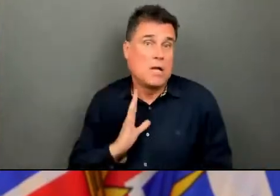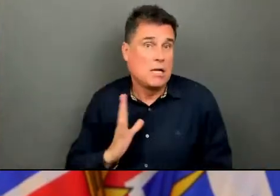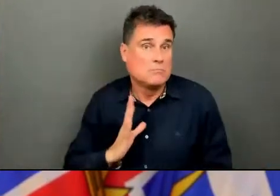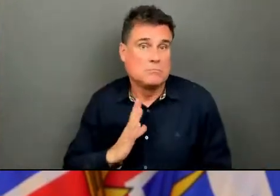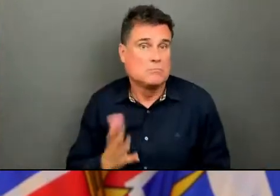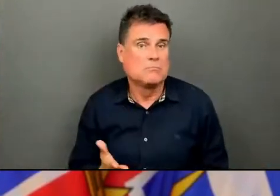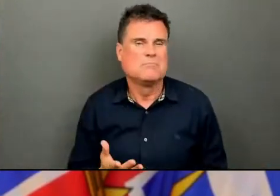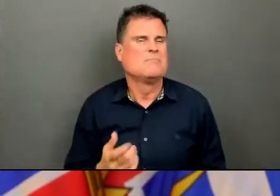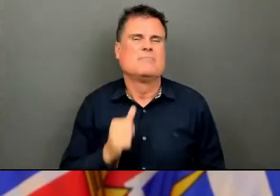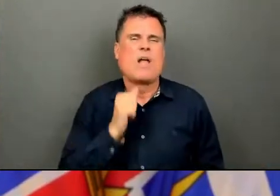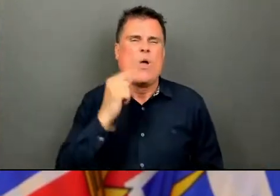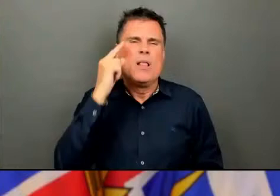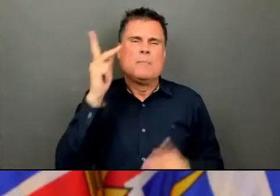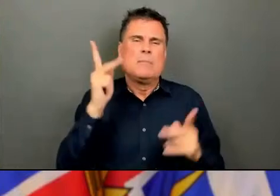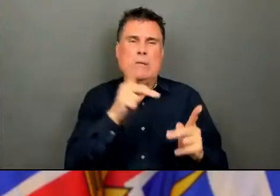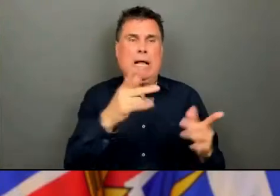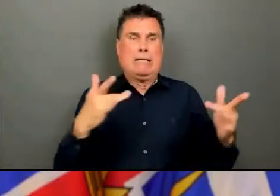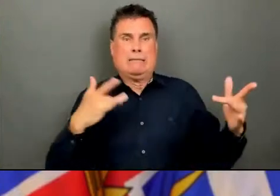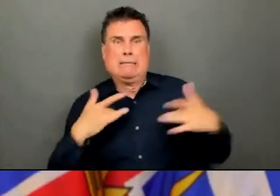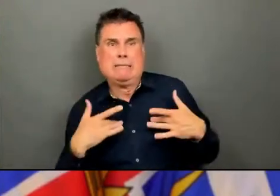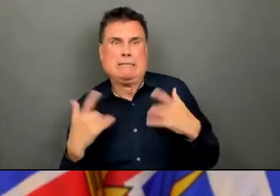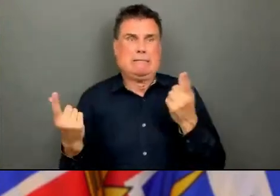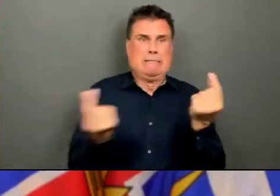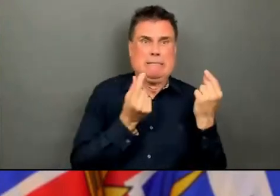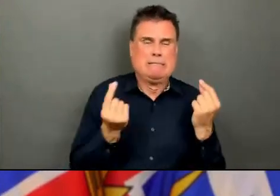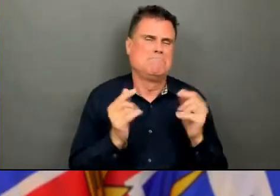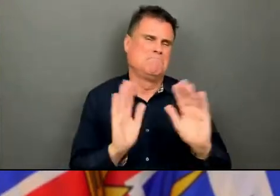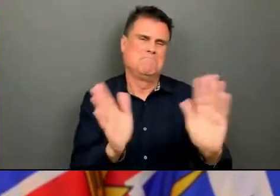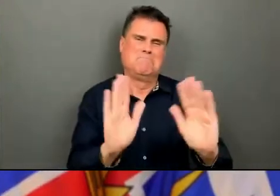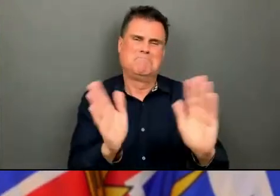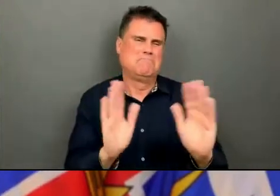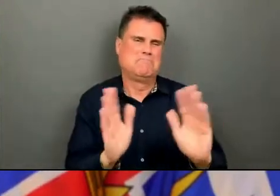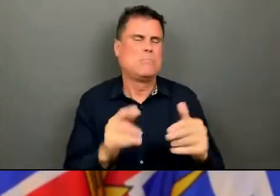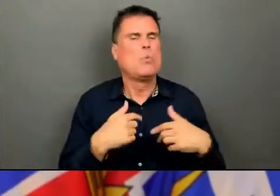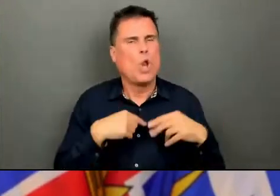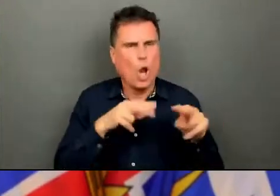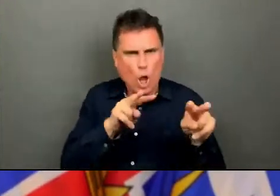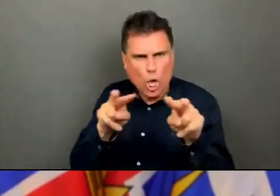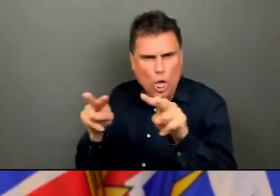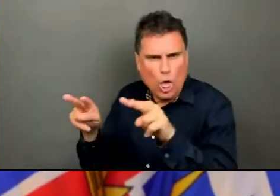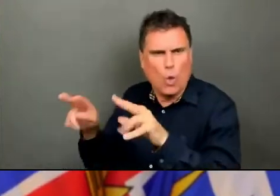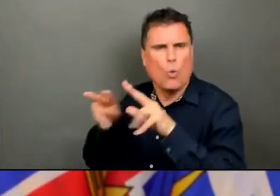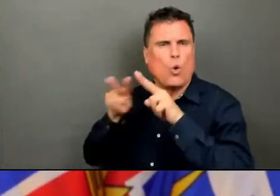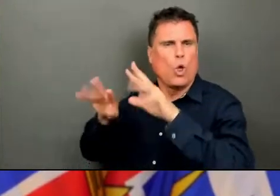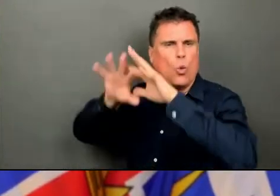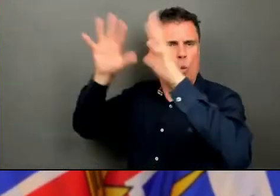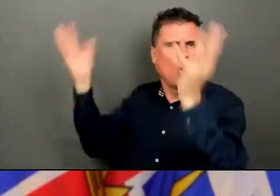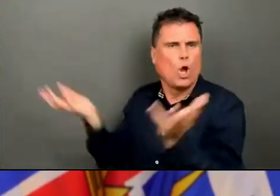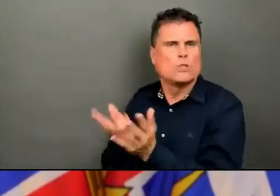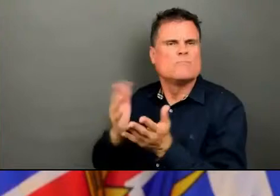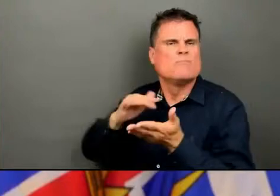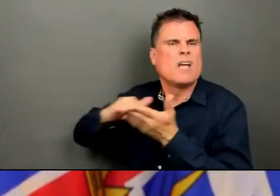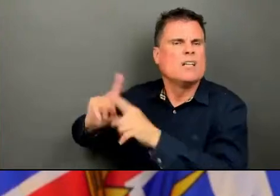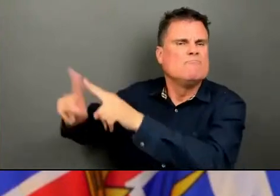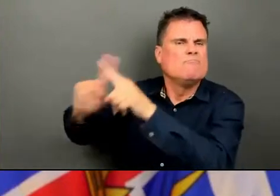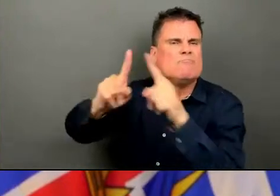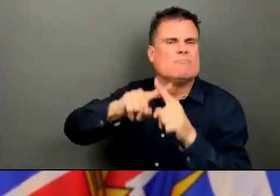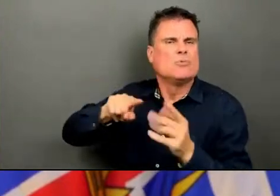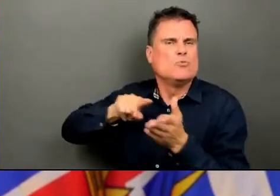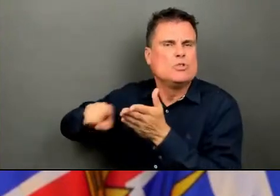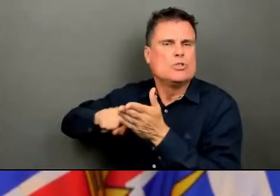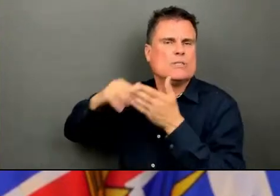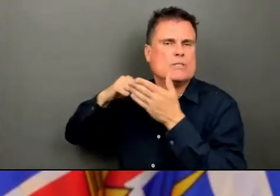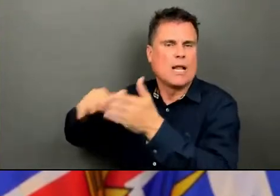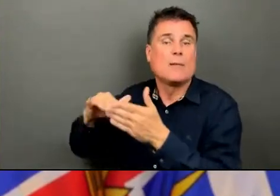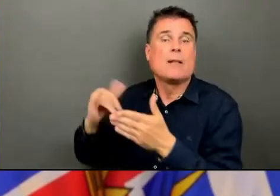concerned about that in the short term. We'll be watching all of that very carefully in the longer term. In terms of travel, we have